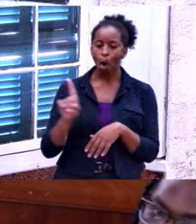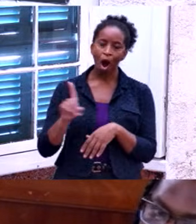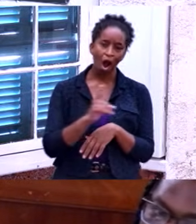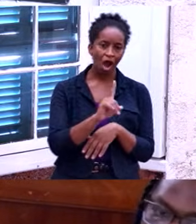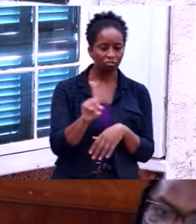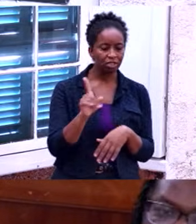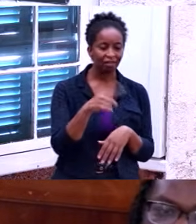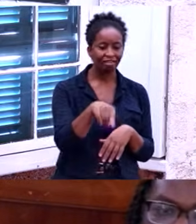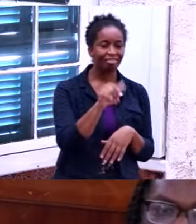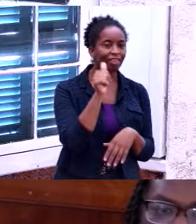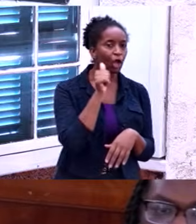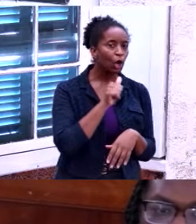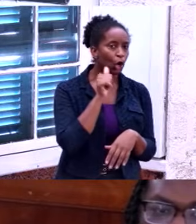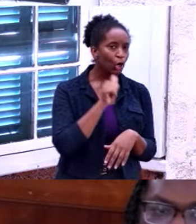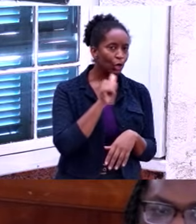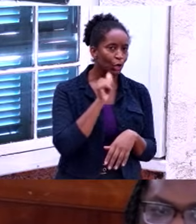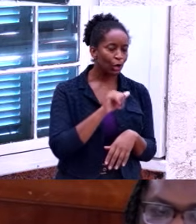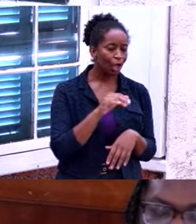situations and put them